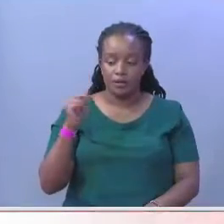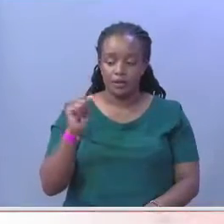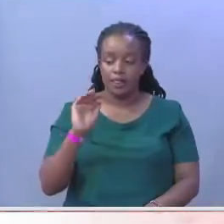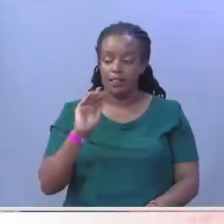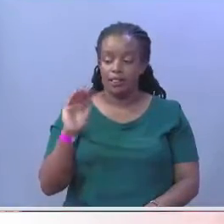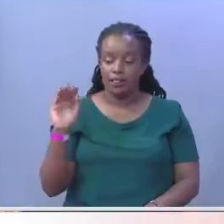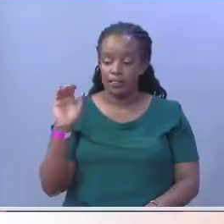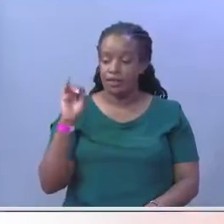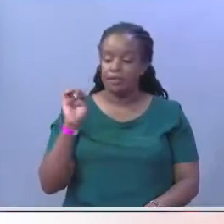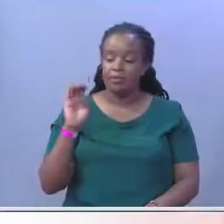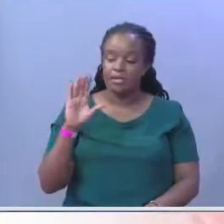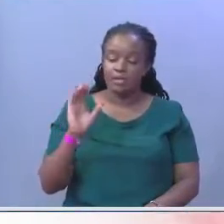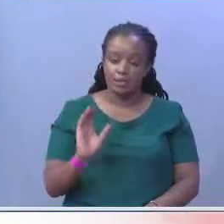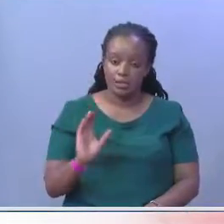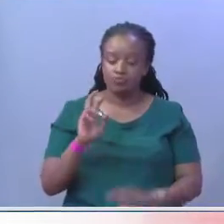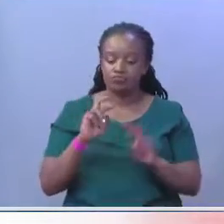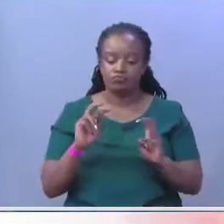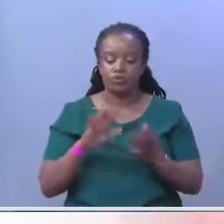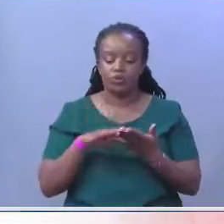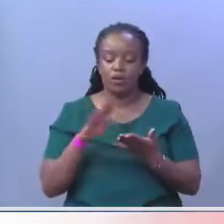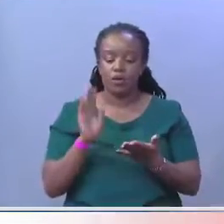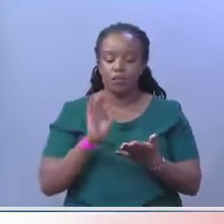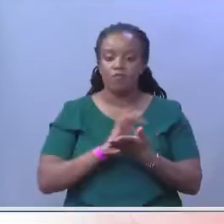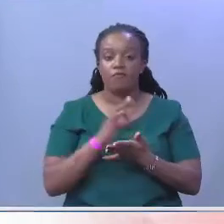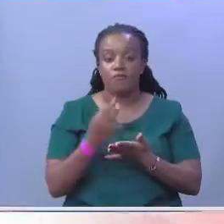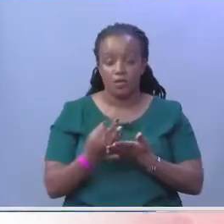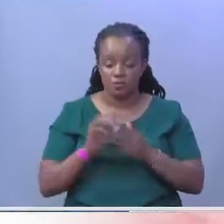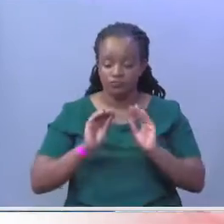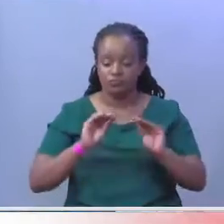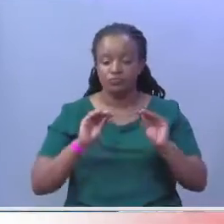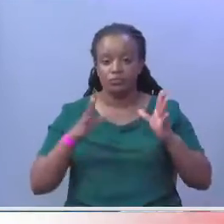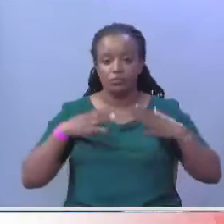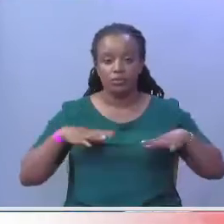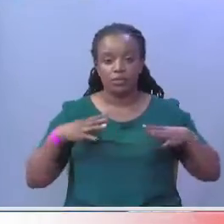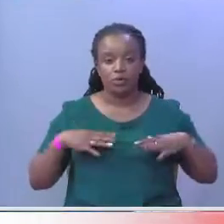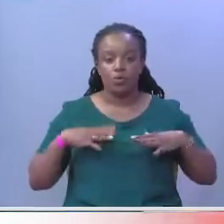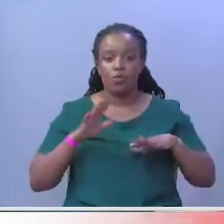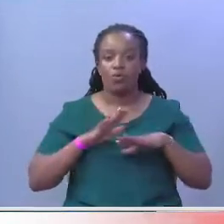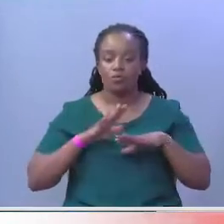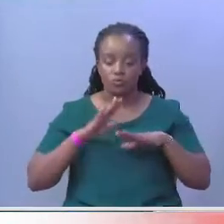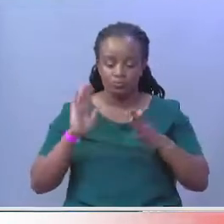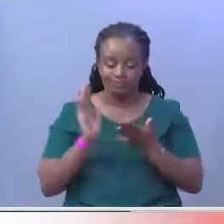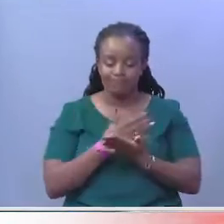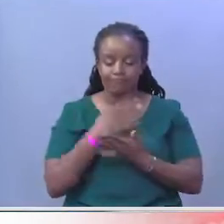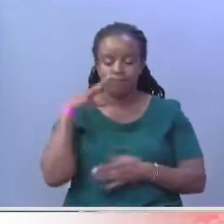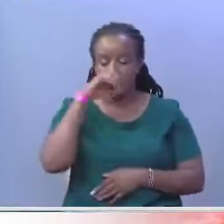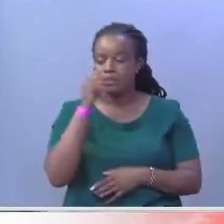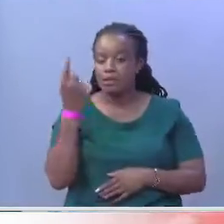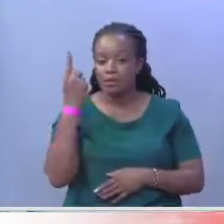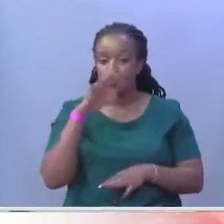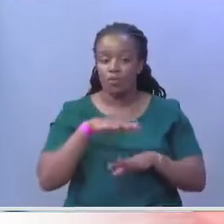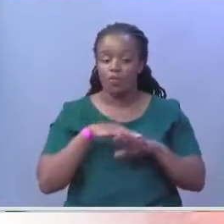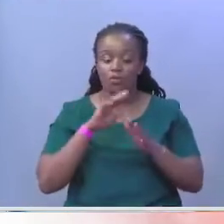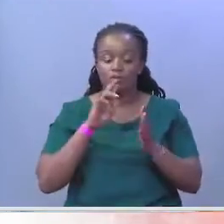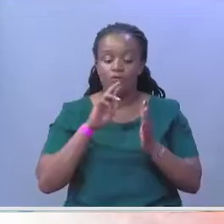additional budget to facilitate civic education as a strategy to do away with misconceptions associated with the voter registration